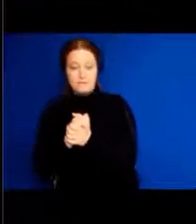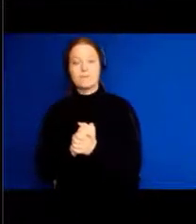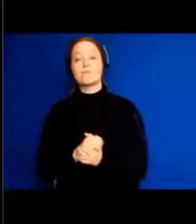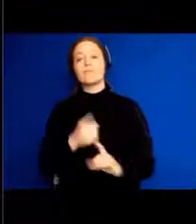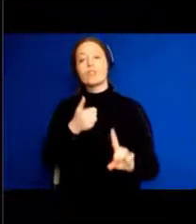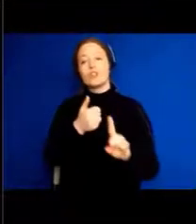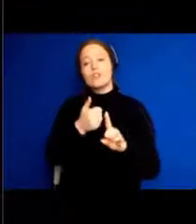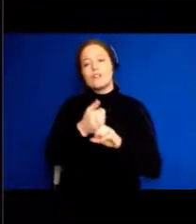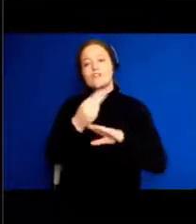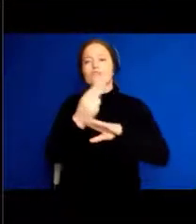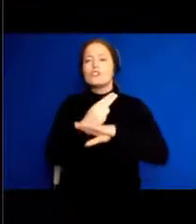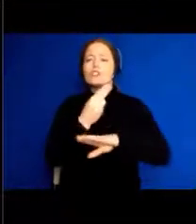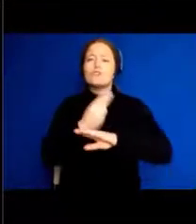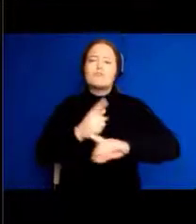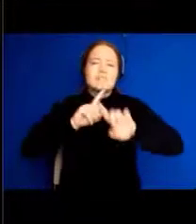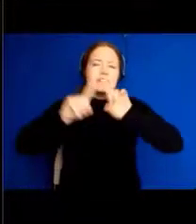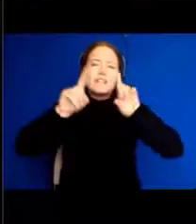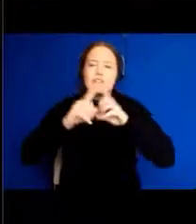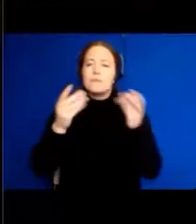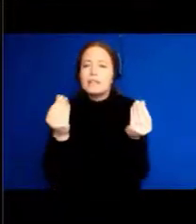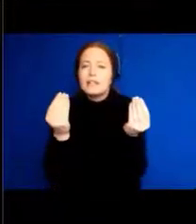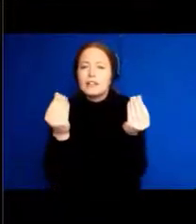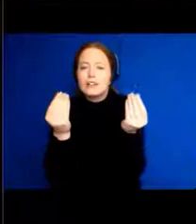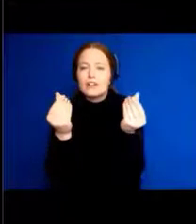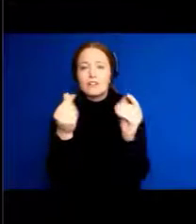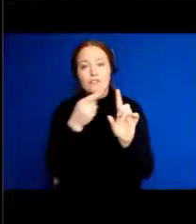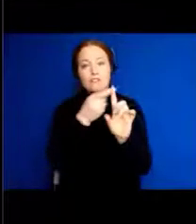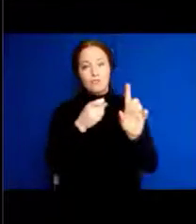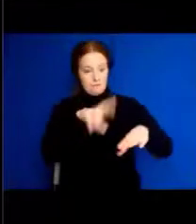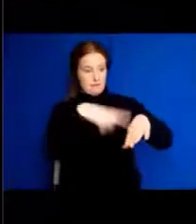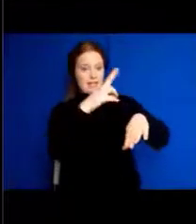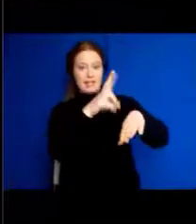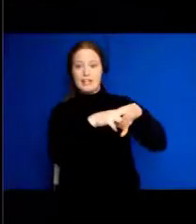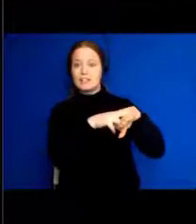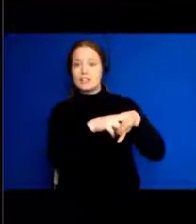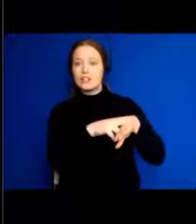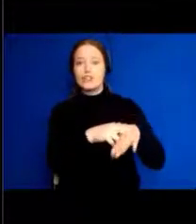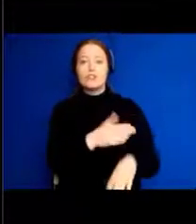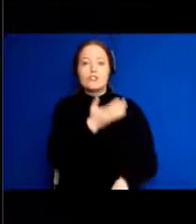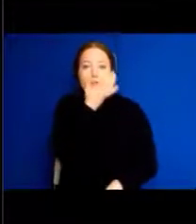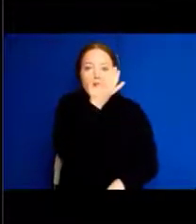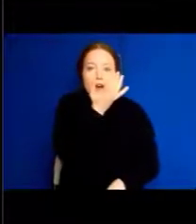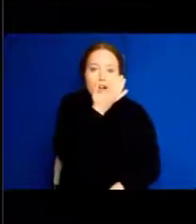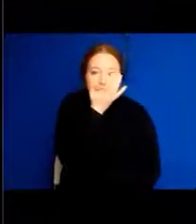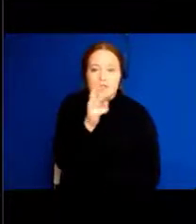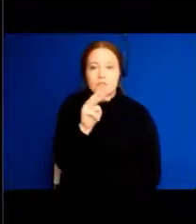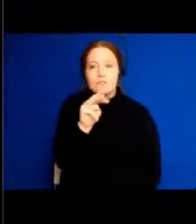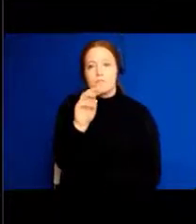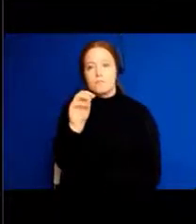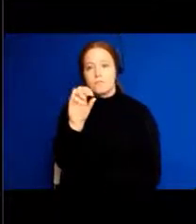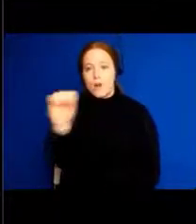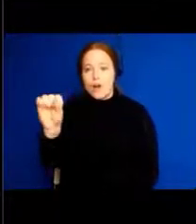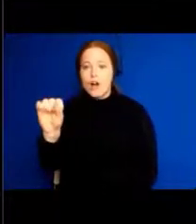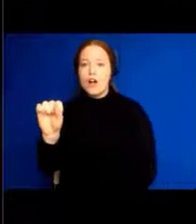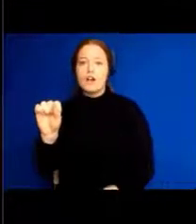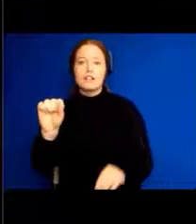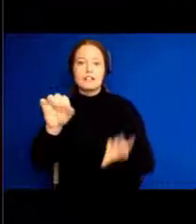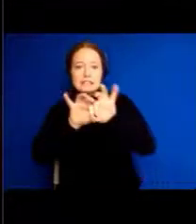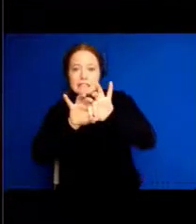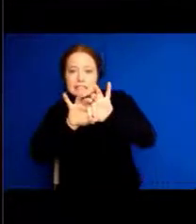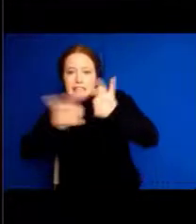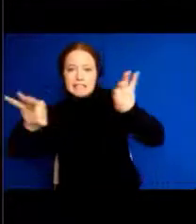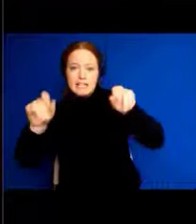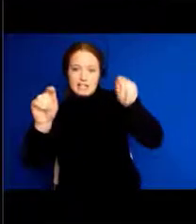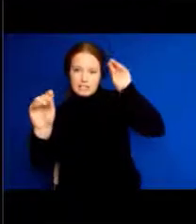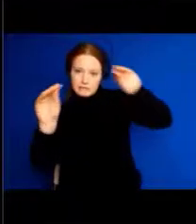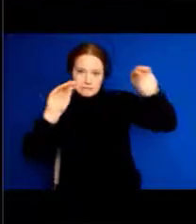twigs and little flowers she brought with her to put on this bush to depict the many branches